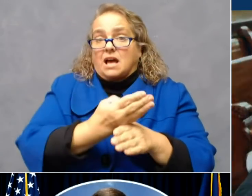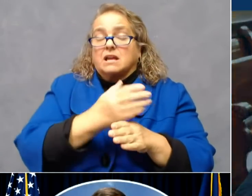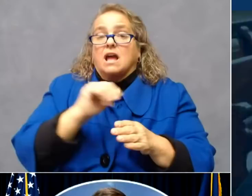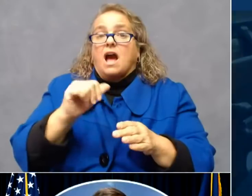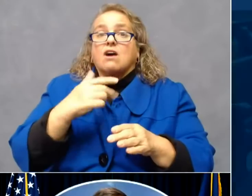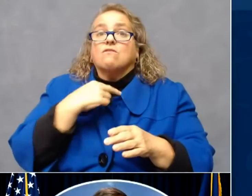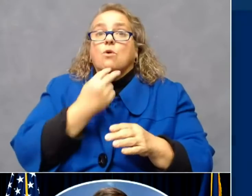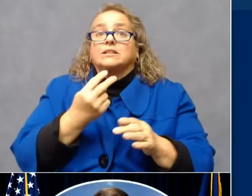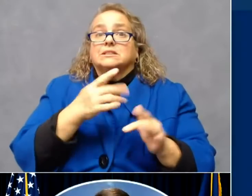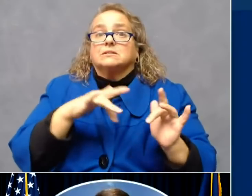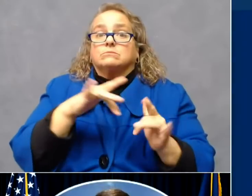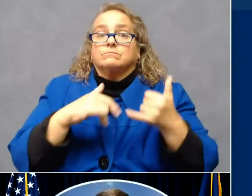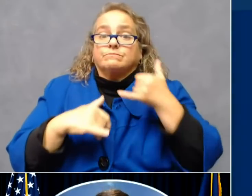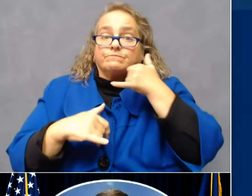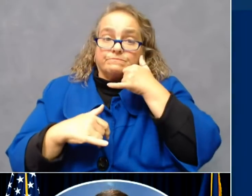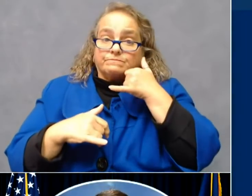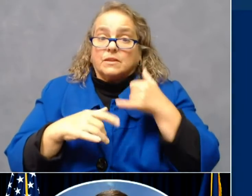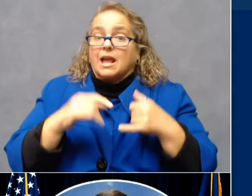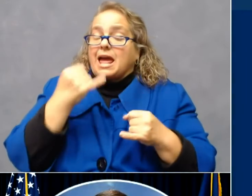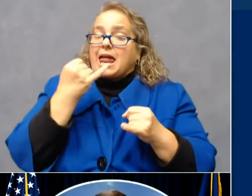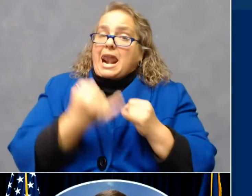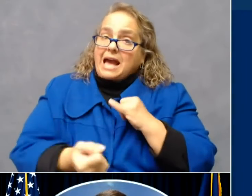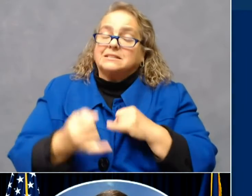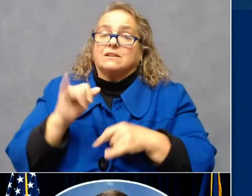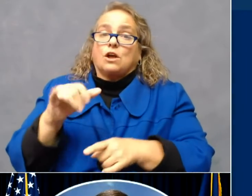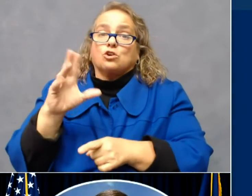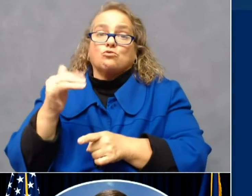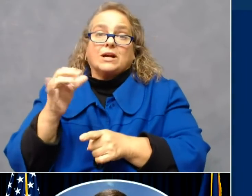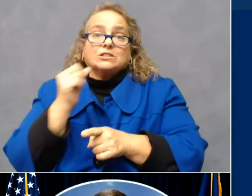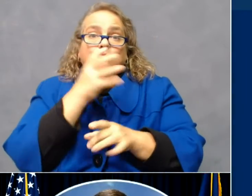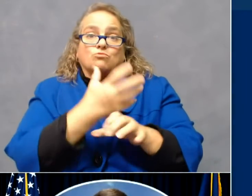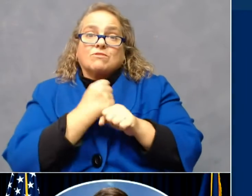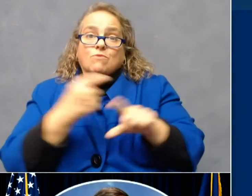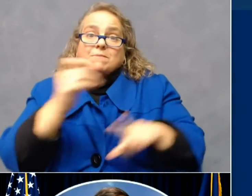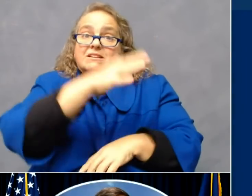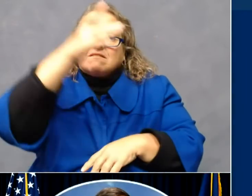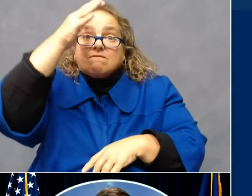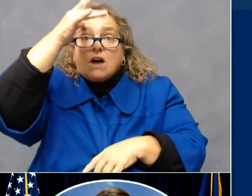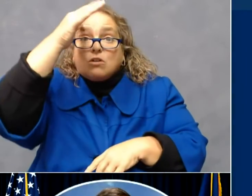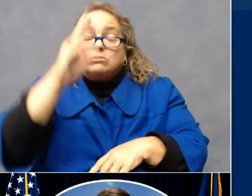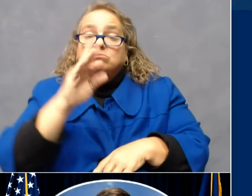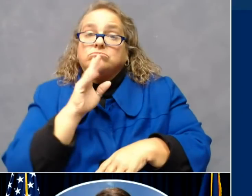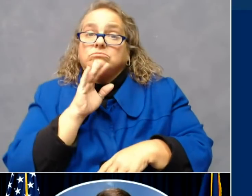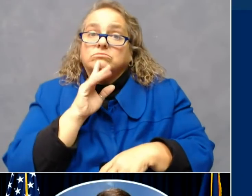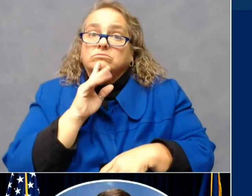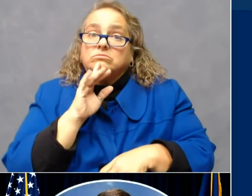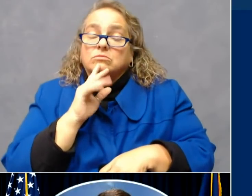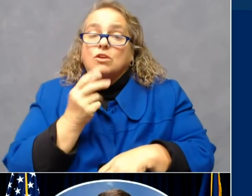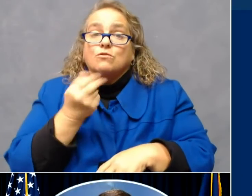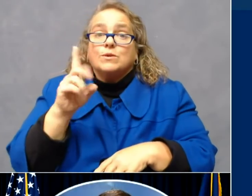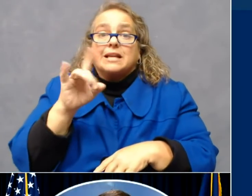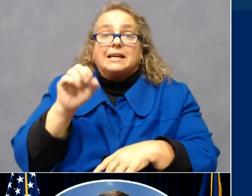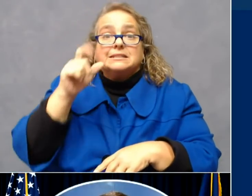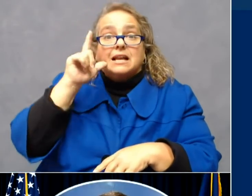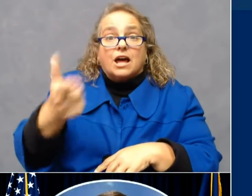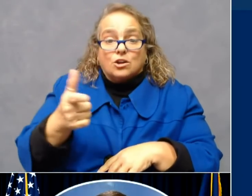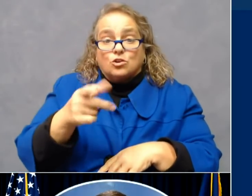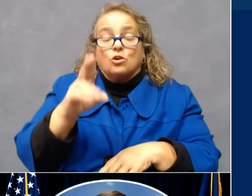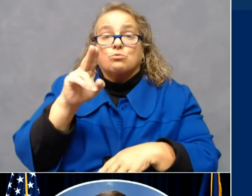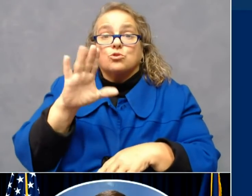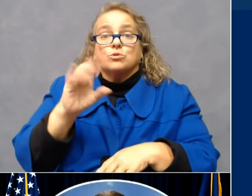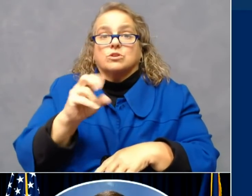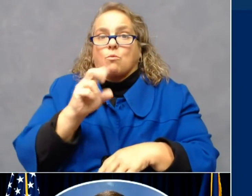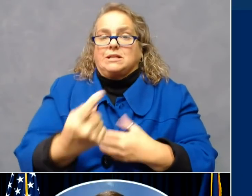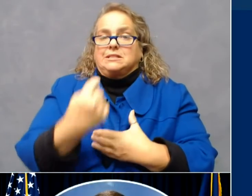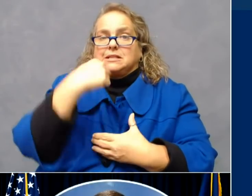ever receive from his father. 4 days later, Bruce was intubated. On the 27th